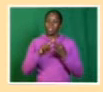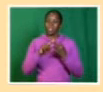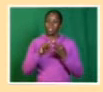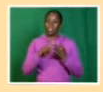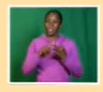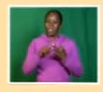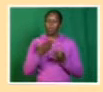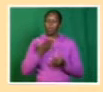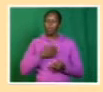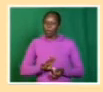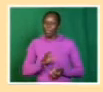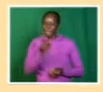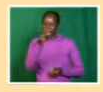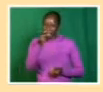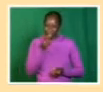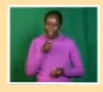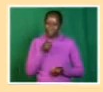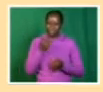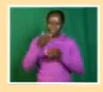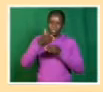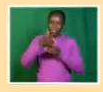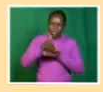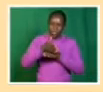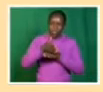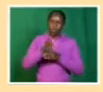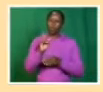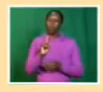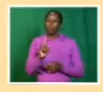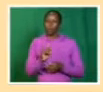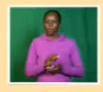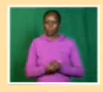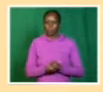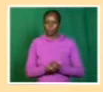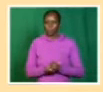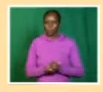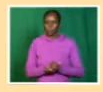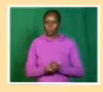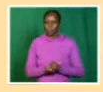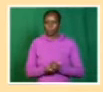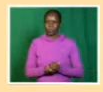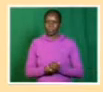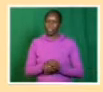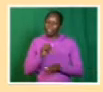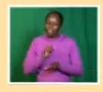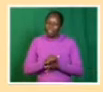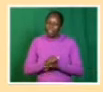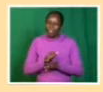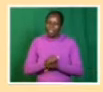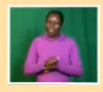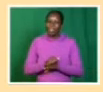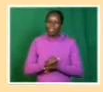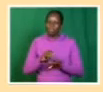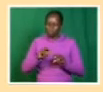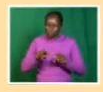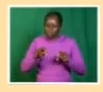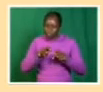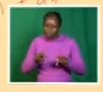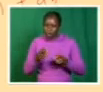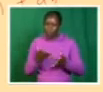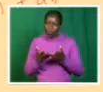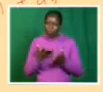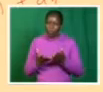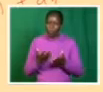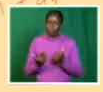the x-intercepts. Okay, the x-intercepts can be found. Let's go